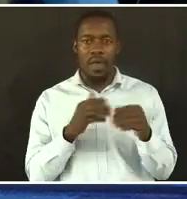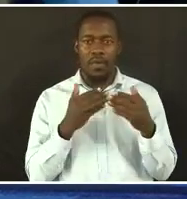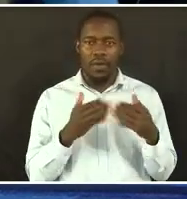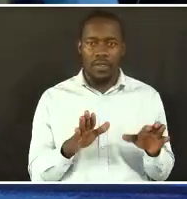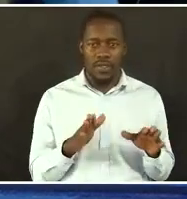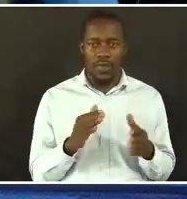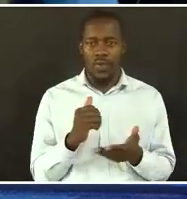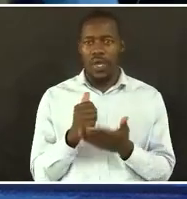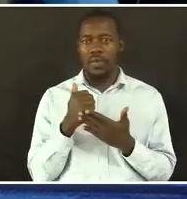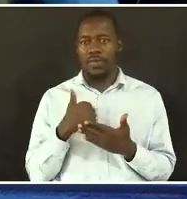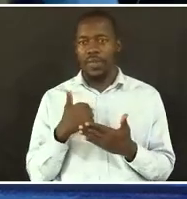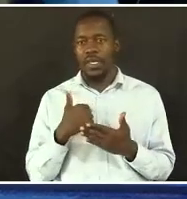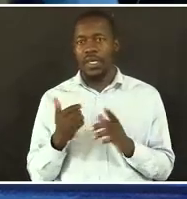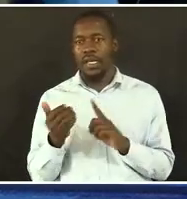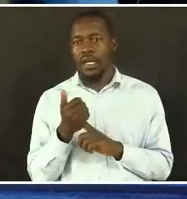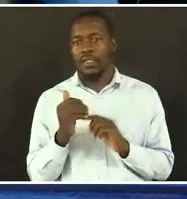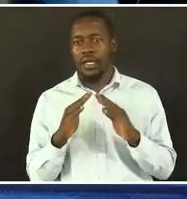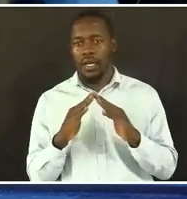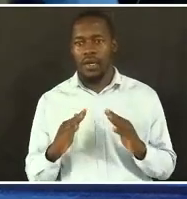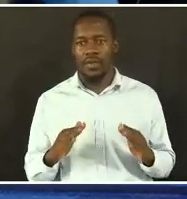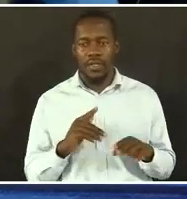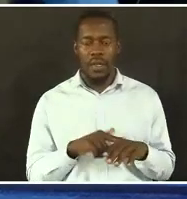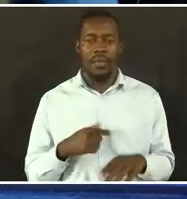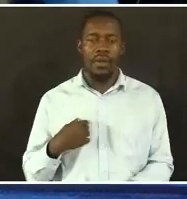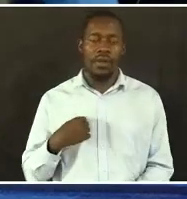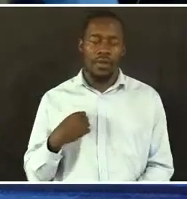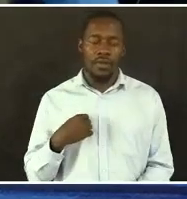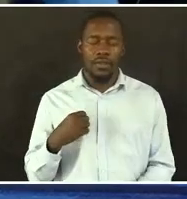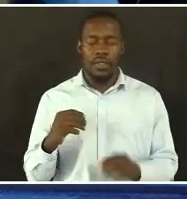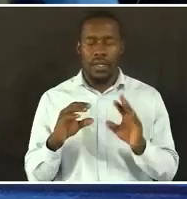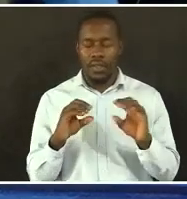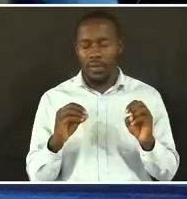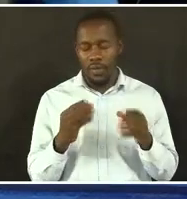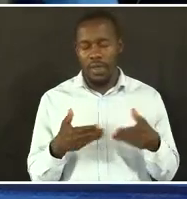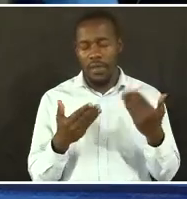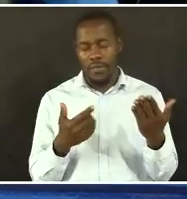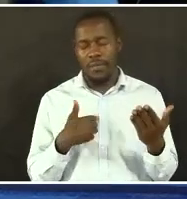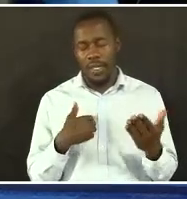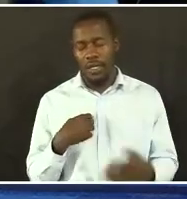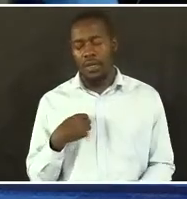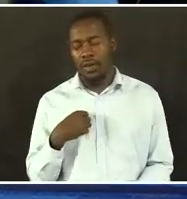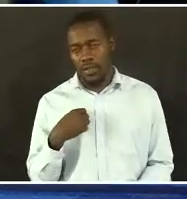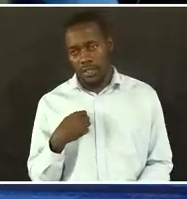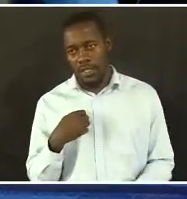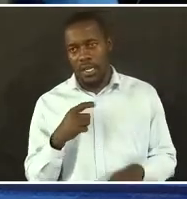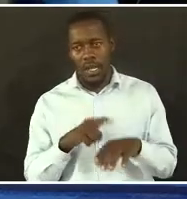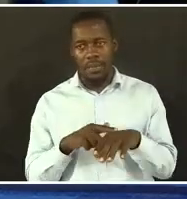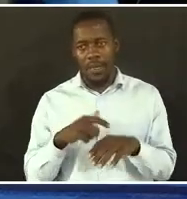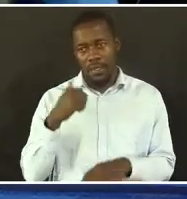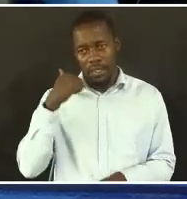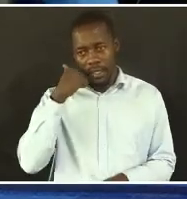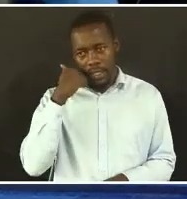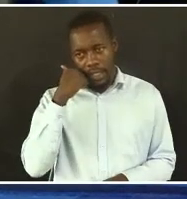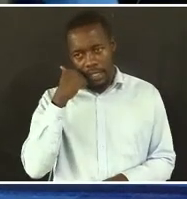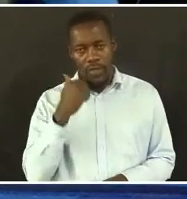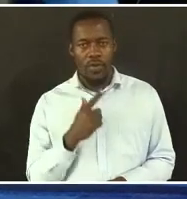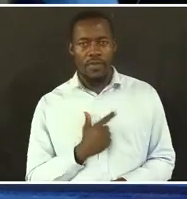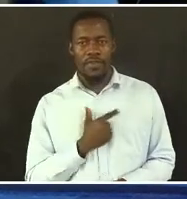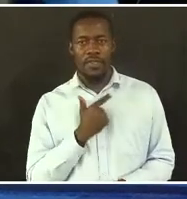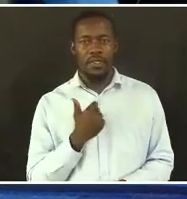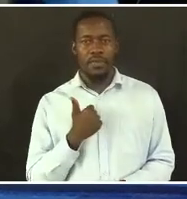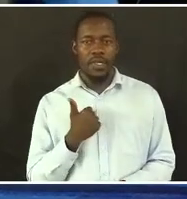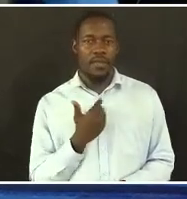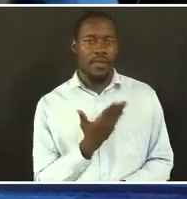in. I was naked, and you clothed me. I was sick, and you visited